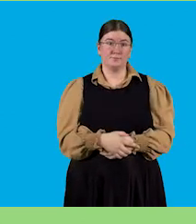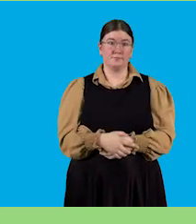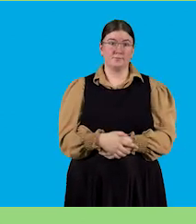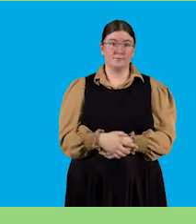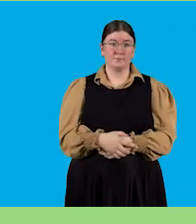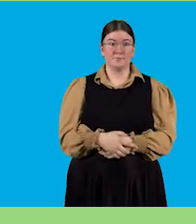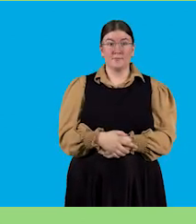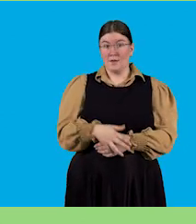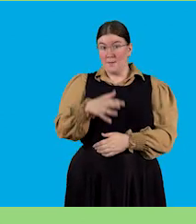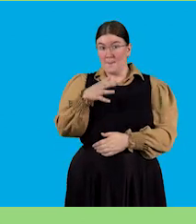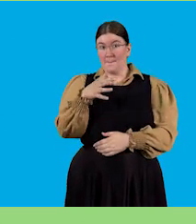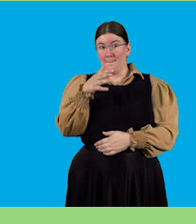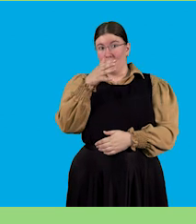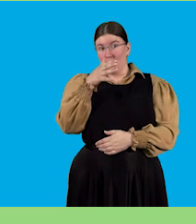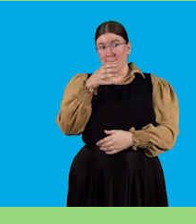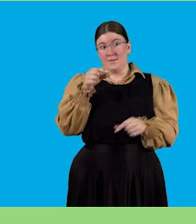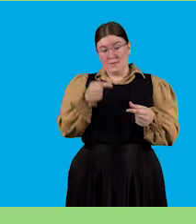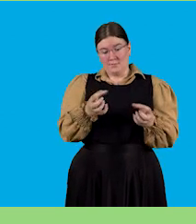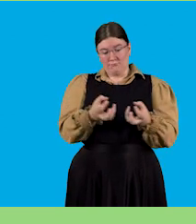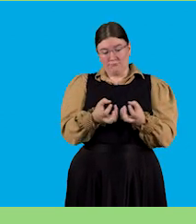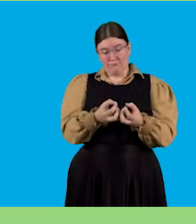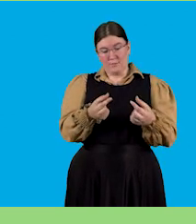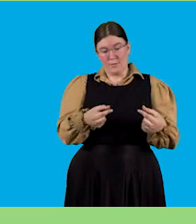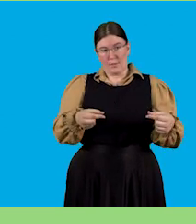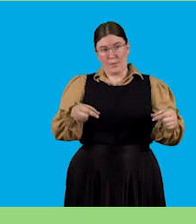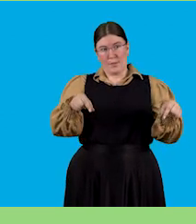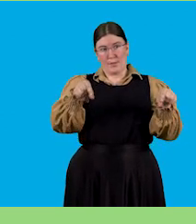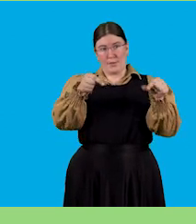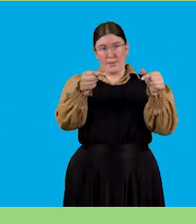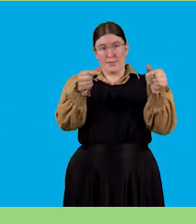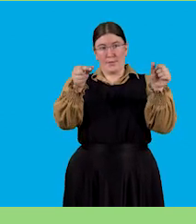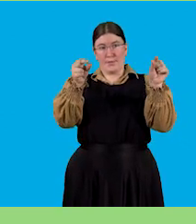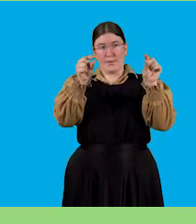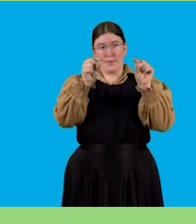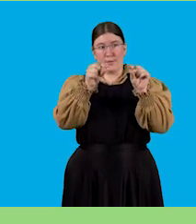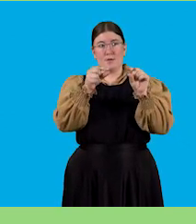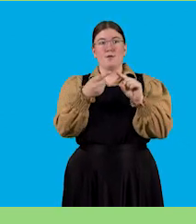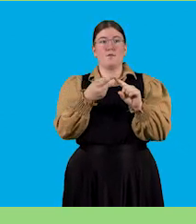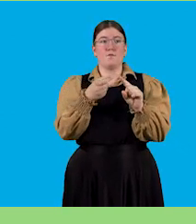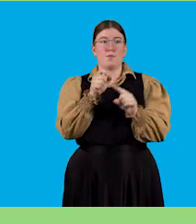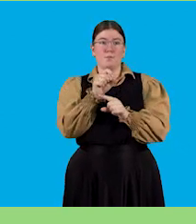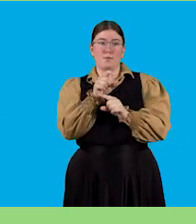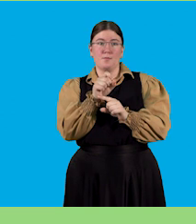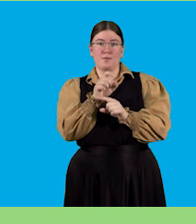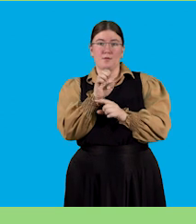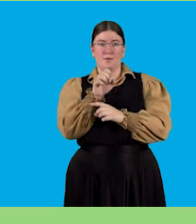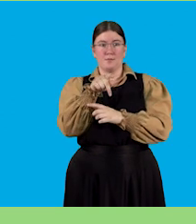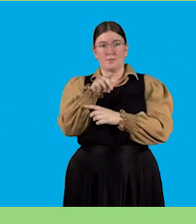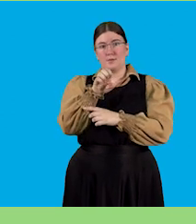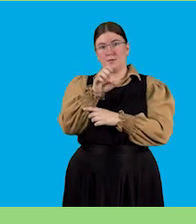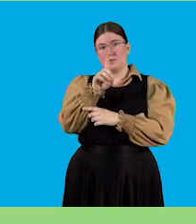So the semen containing sperm moves from this part here called the